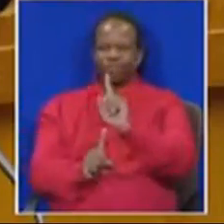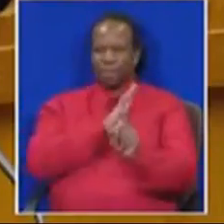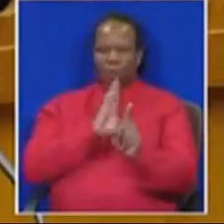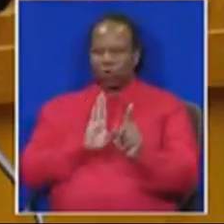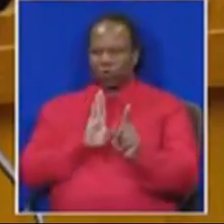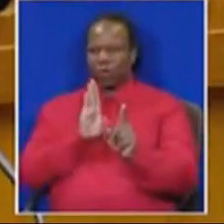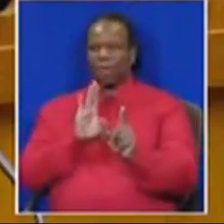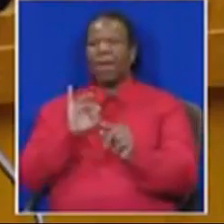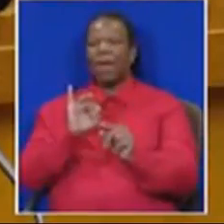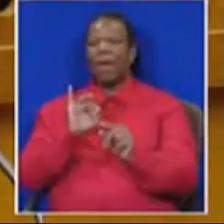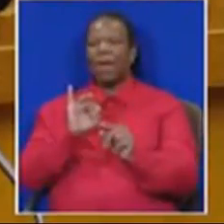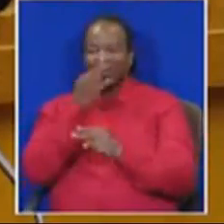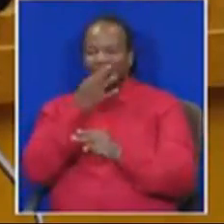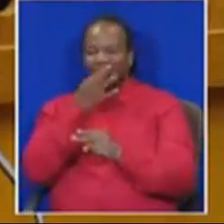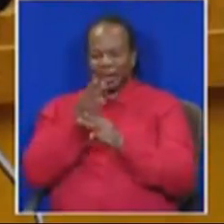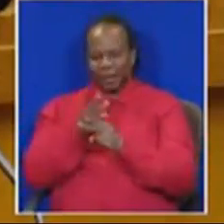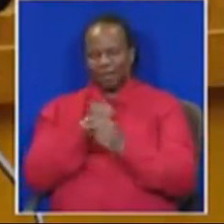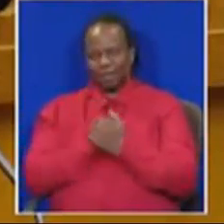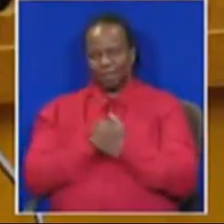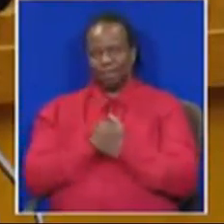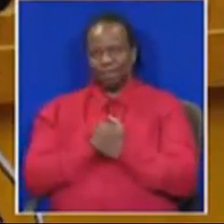I want to repeat this one.